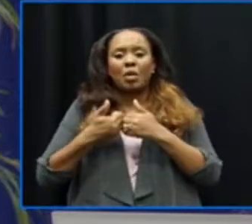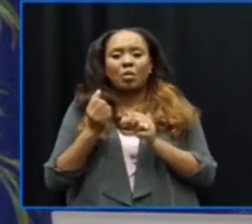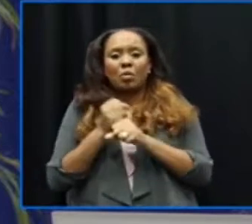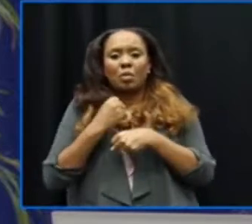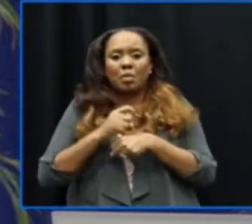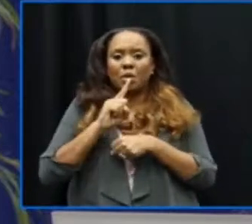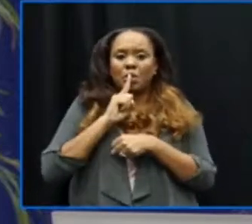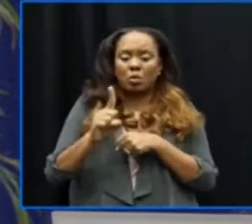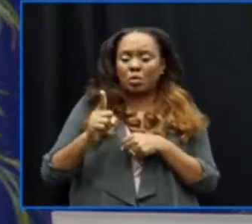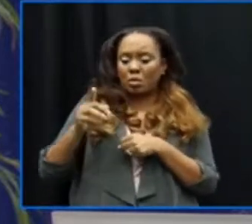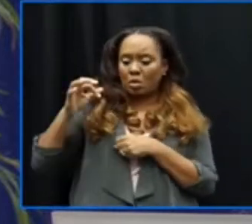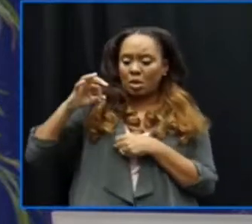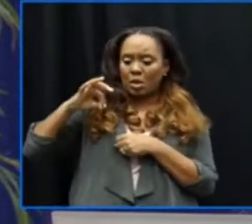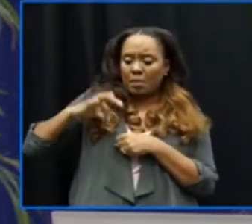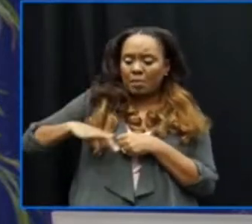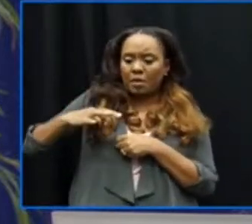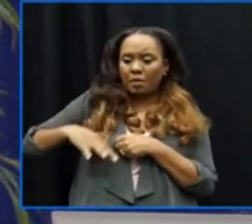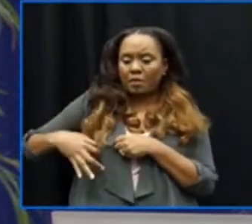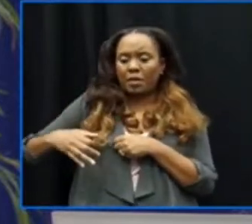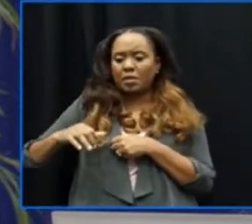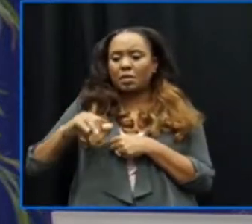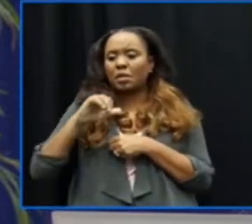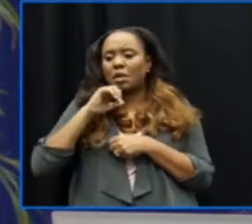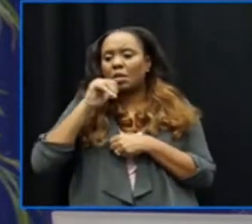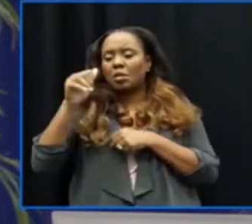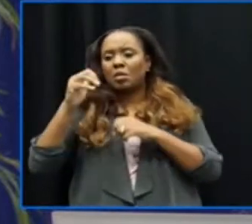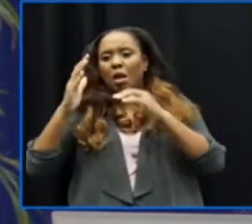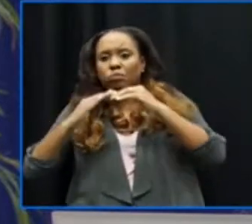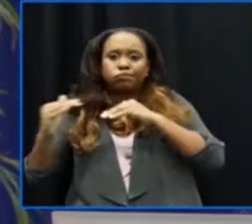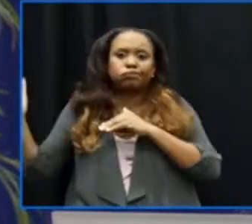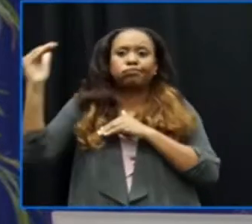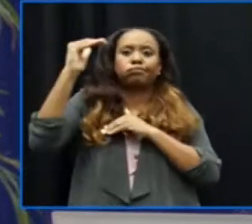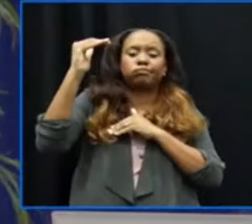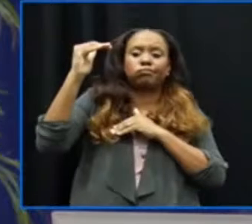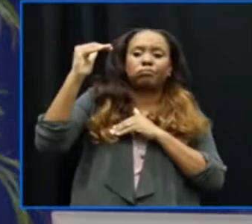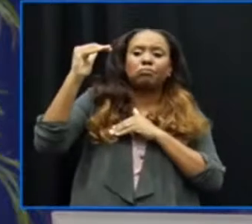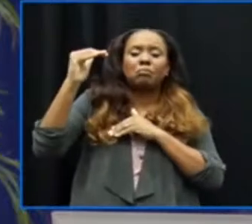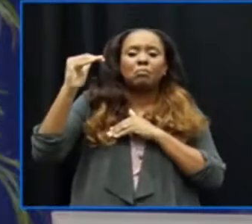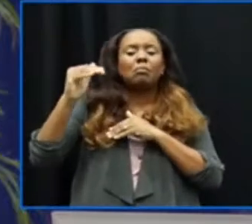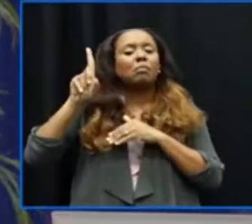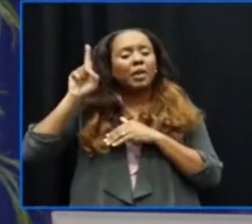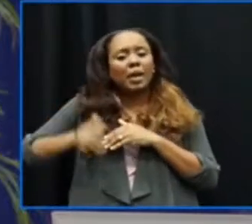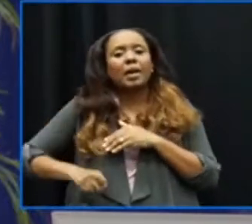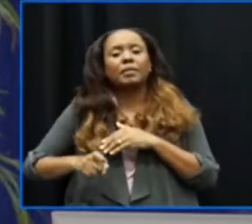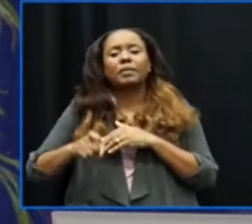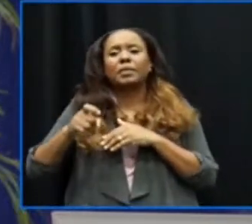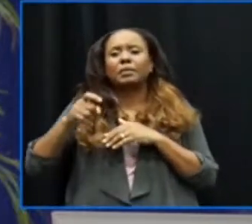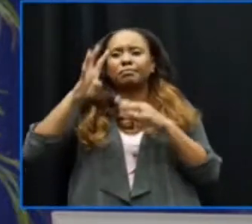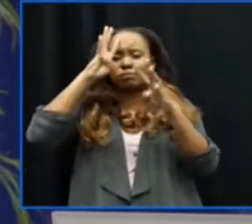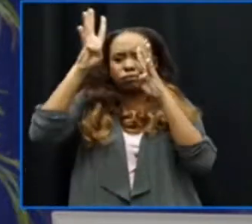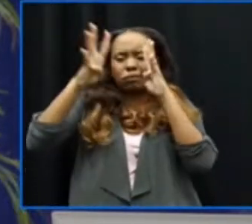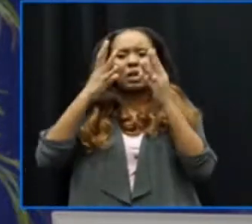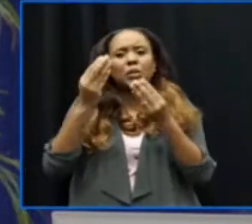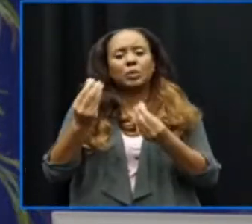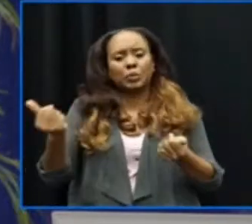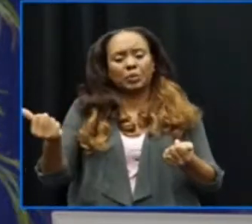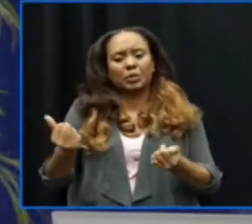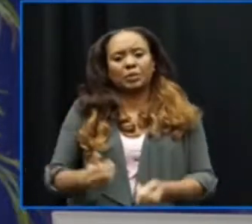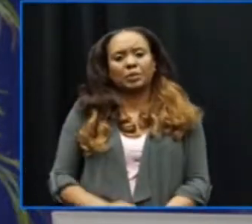benefits don't run ahead of our capacity to pay them, we're not going to fix this. Okay?